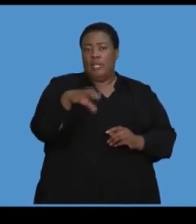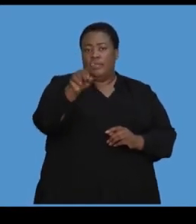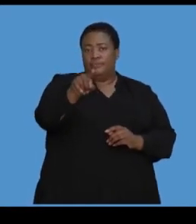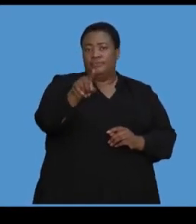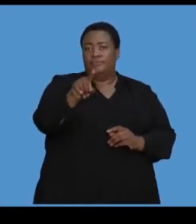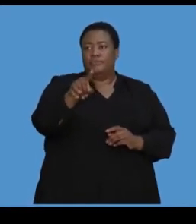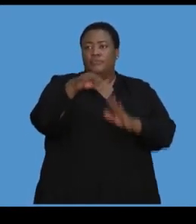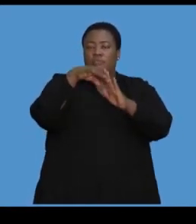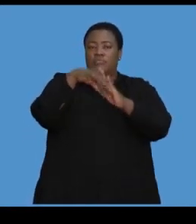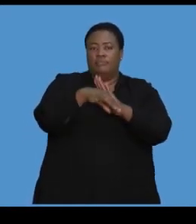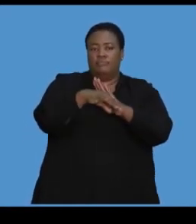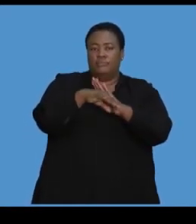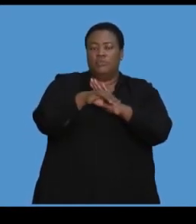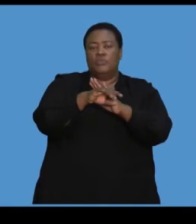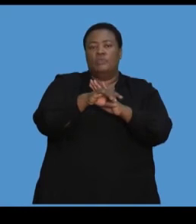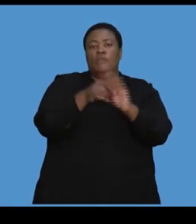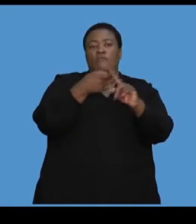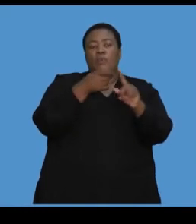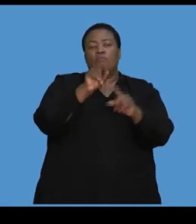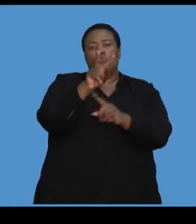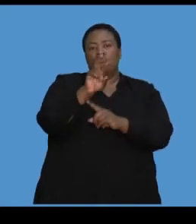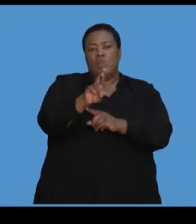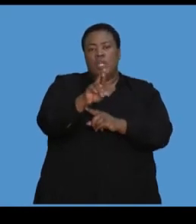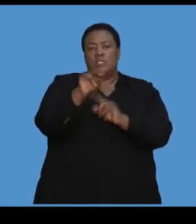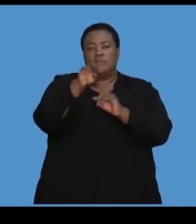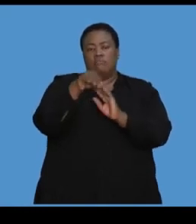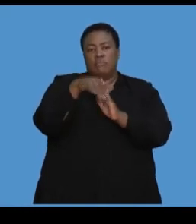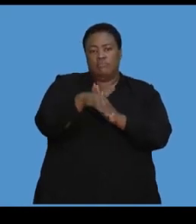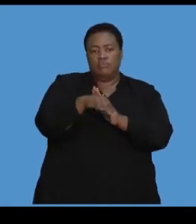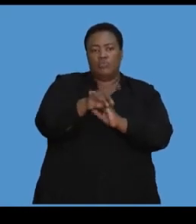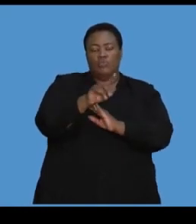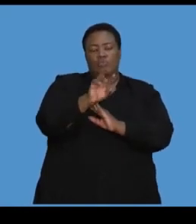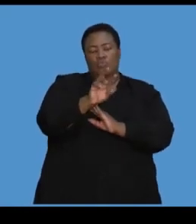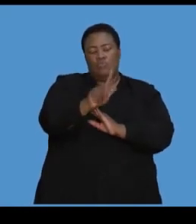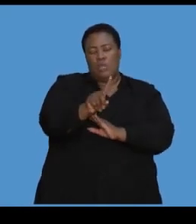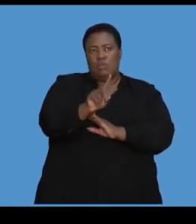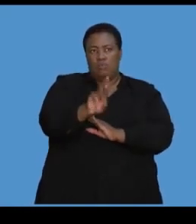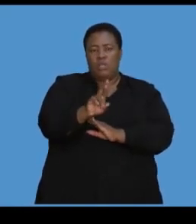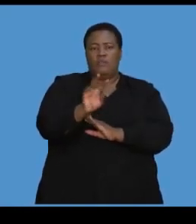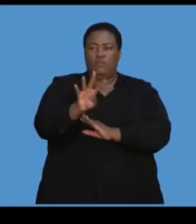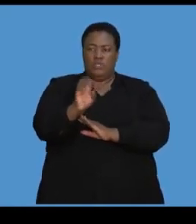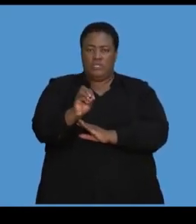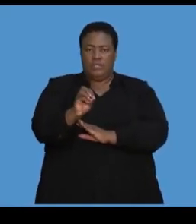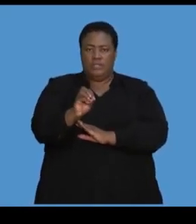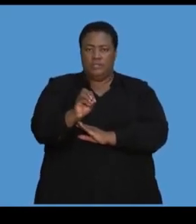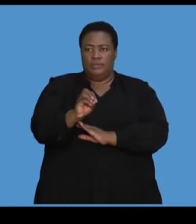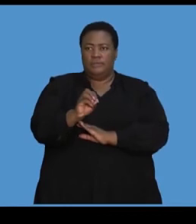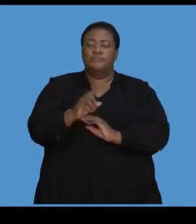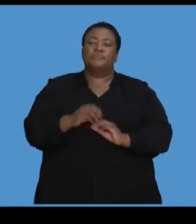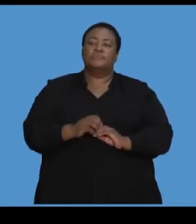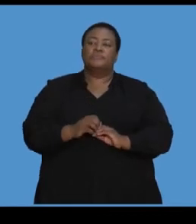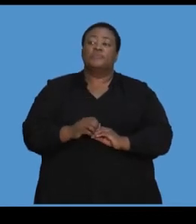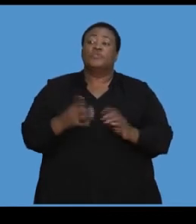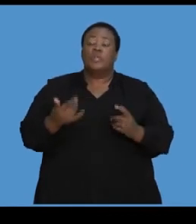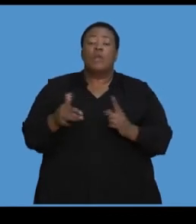our yen, the value has decreased from 2 rands to 1 rand 40 there. Remember I said you're explaining what you